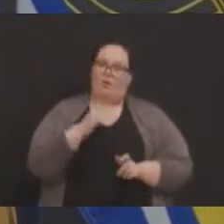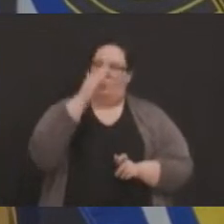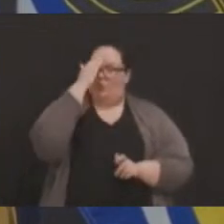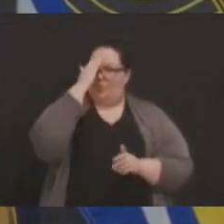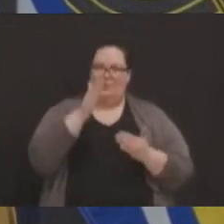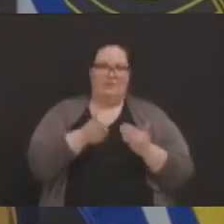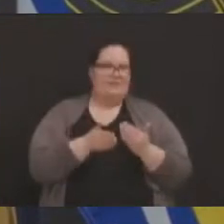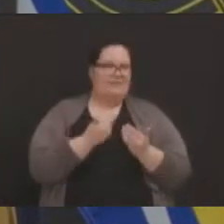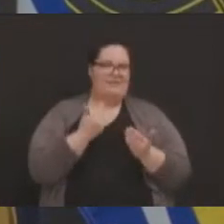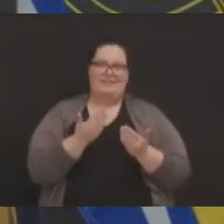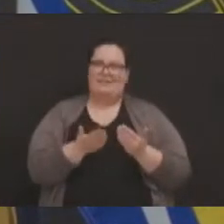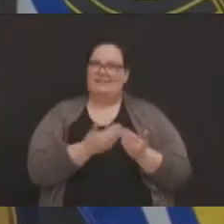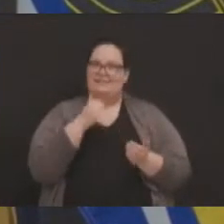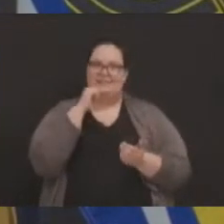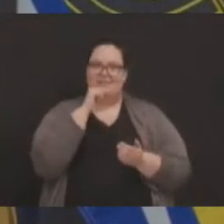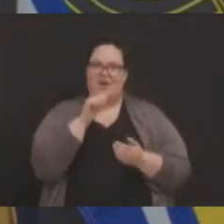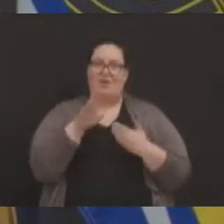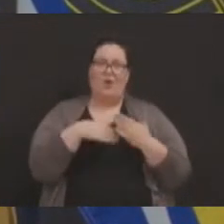at